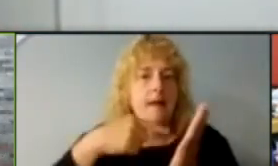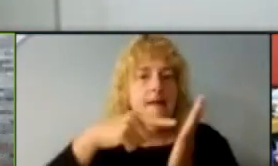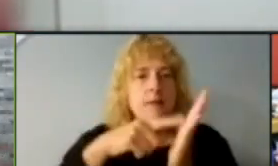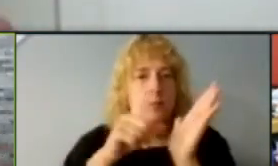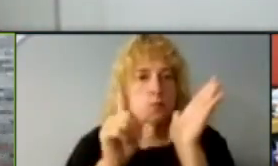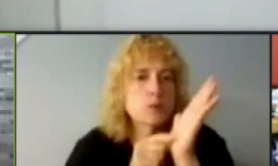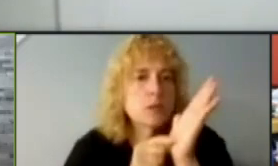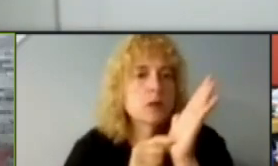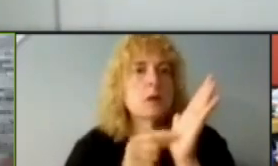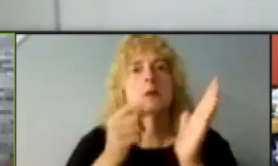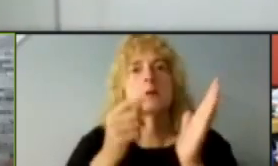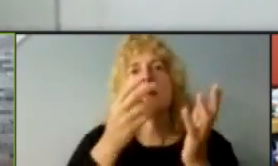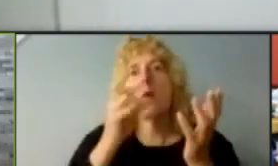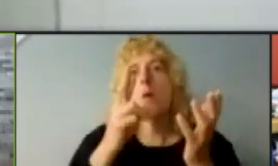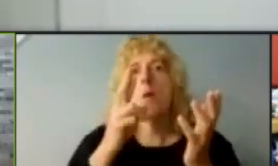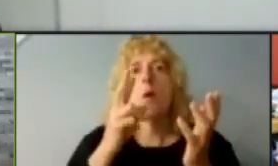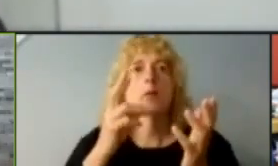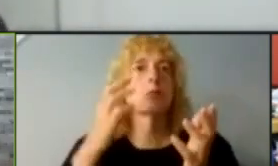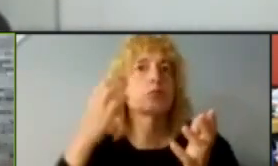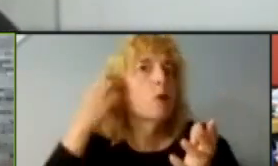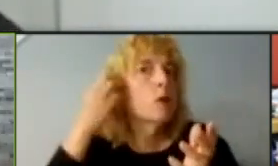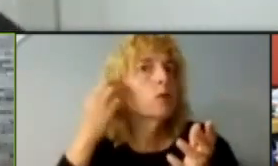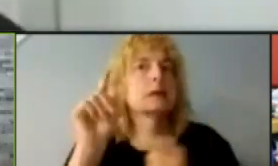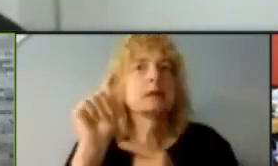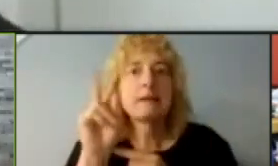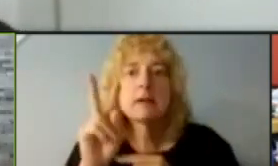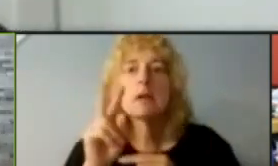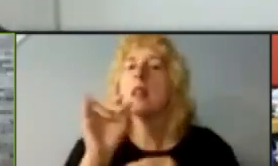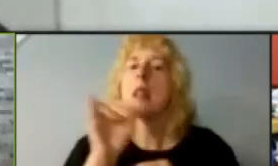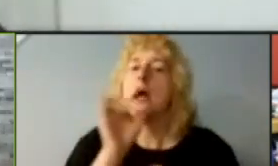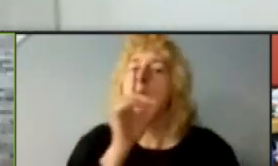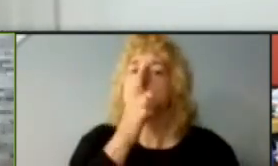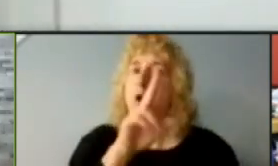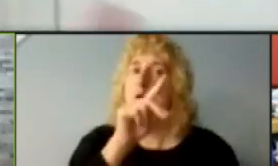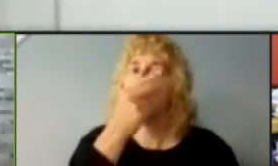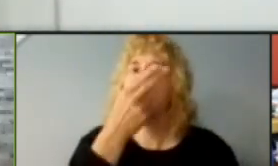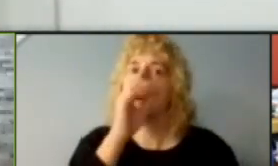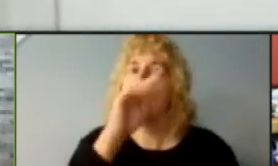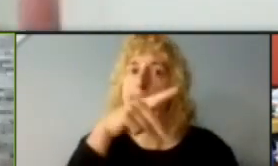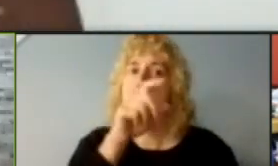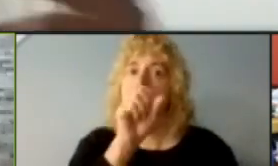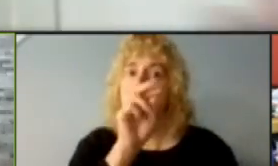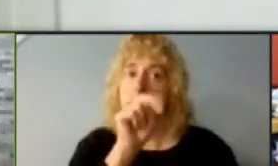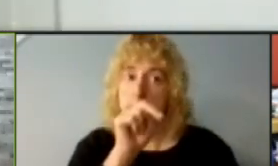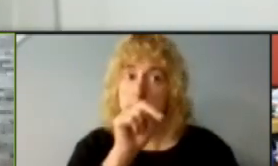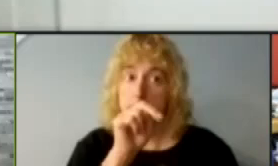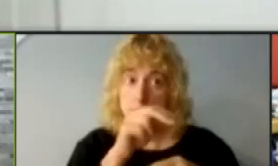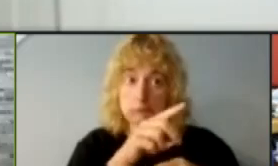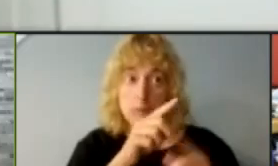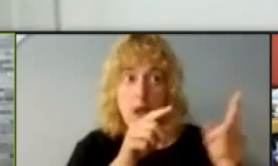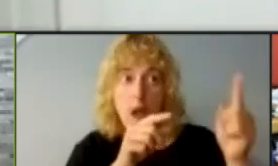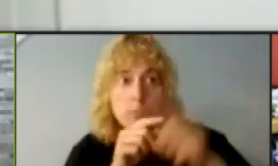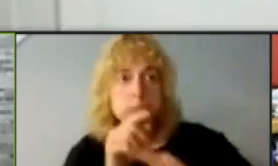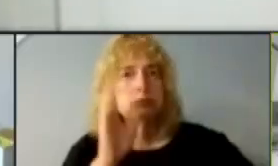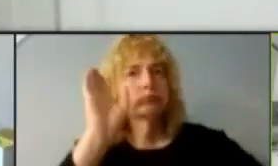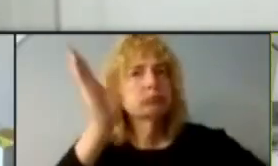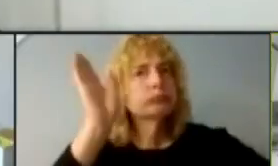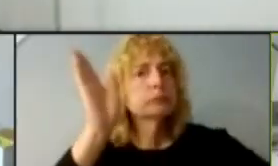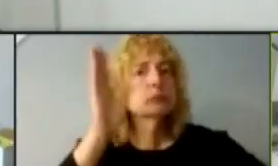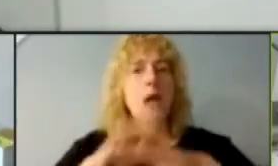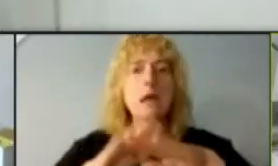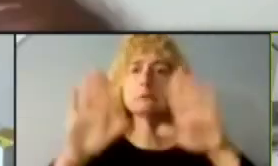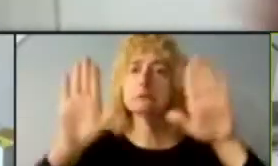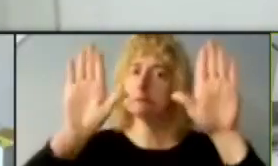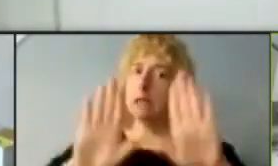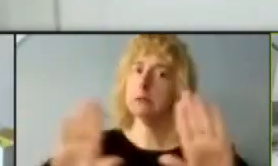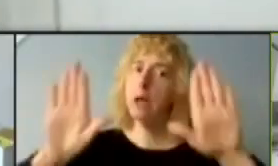researchers, like, for example, Dr. Thompson may be asked to come out and speak on a Sunday about the